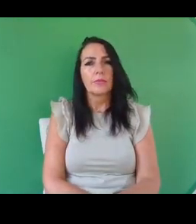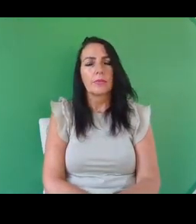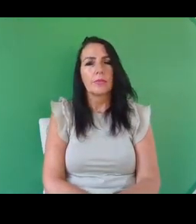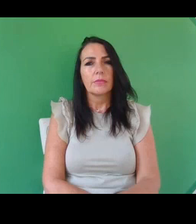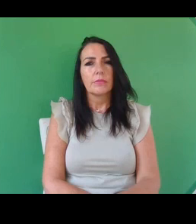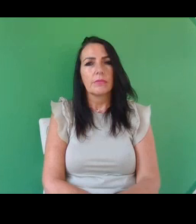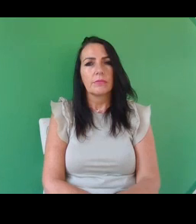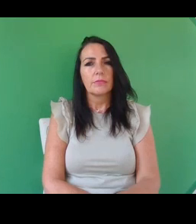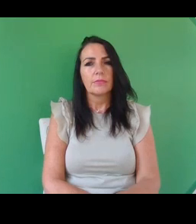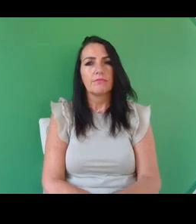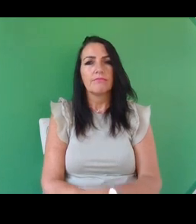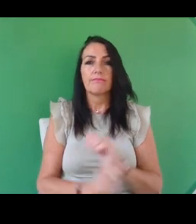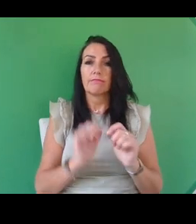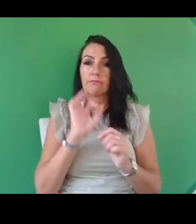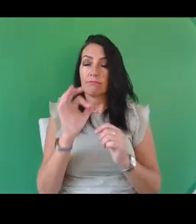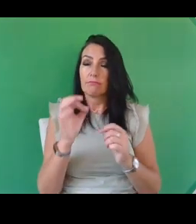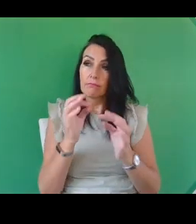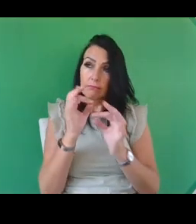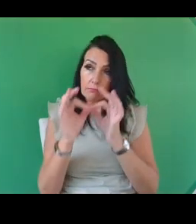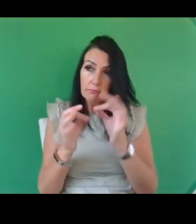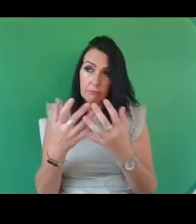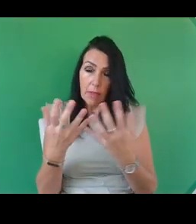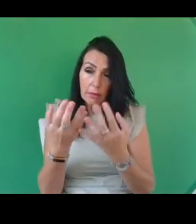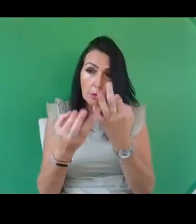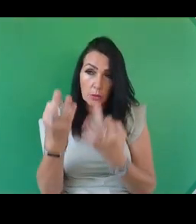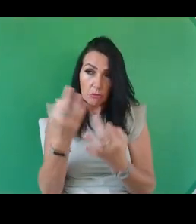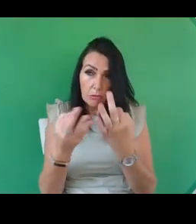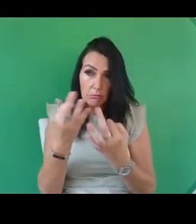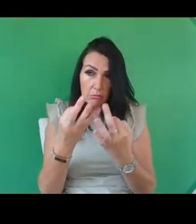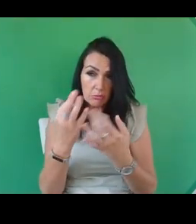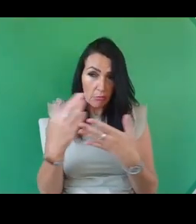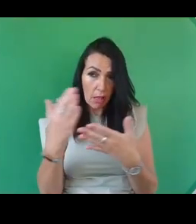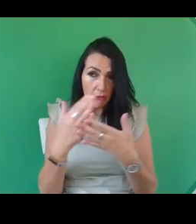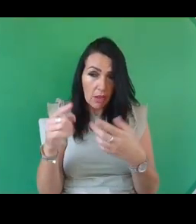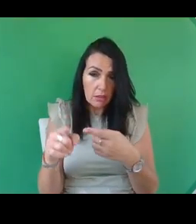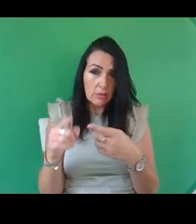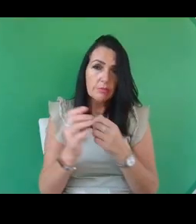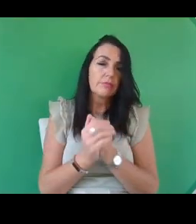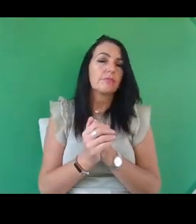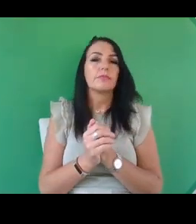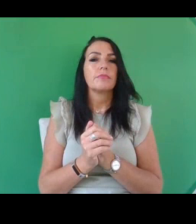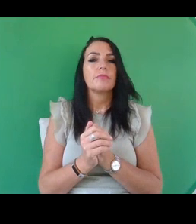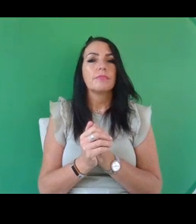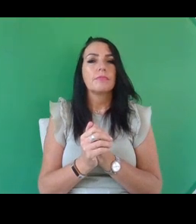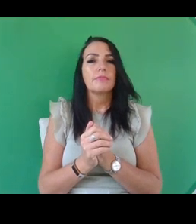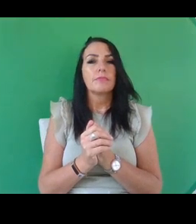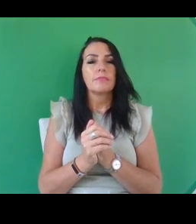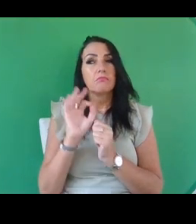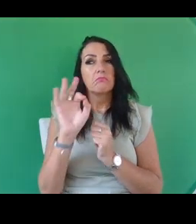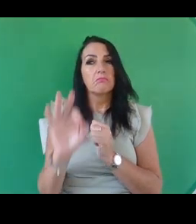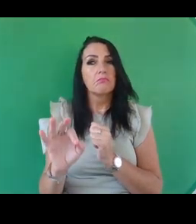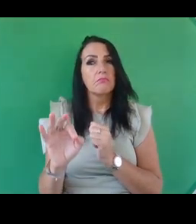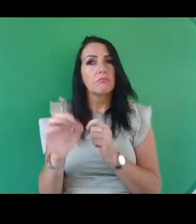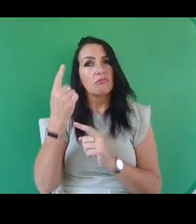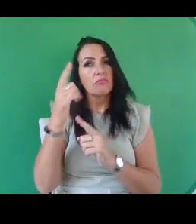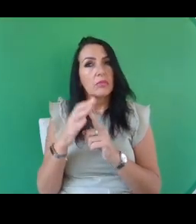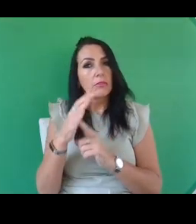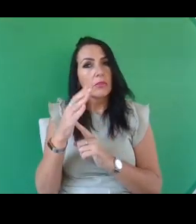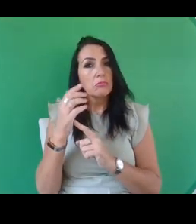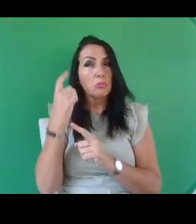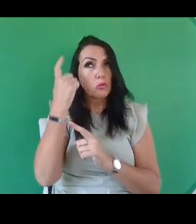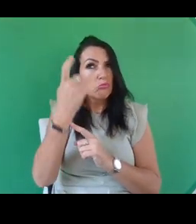Then ask the customer if they have any questions, just to make sure that they've understood. You could even ask them if they think they might consider any of the advice that